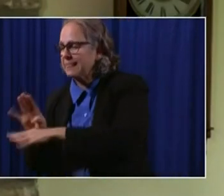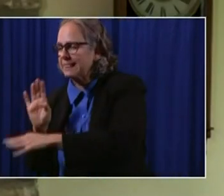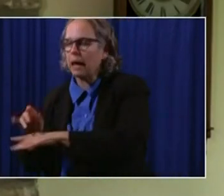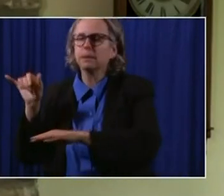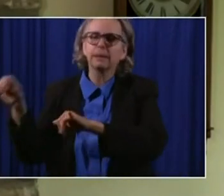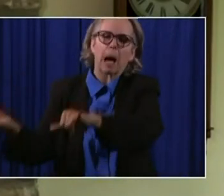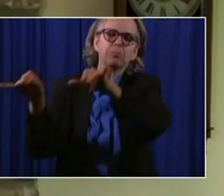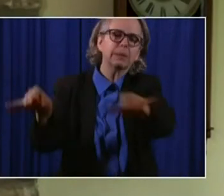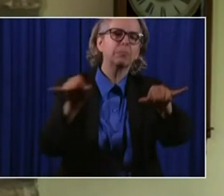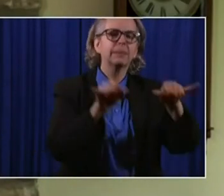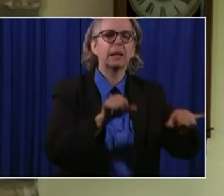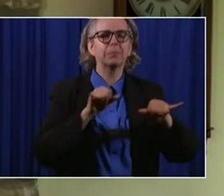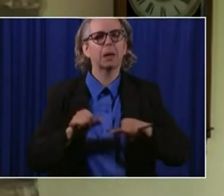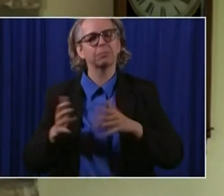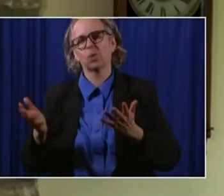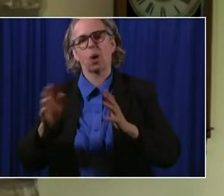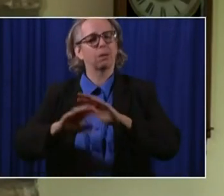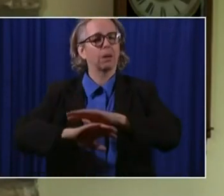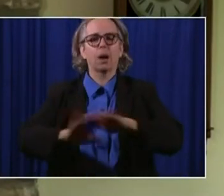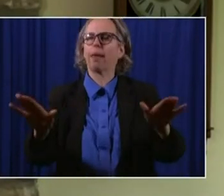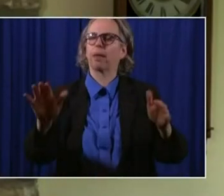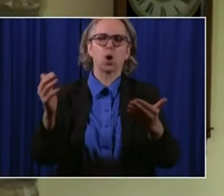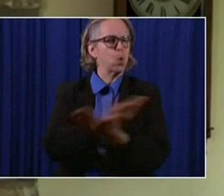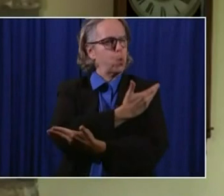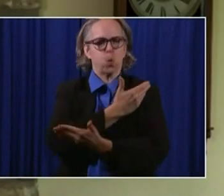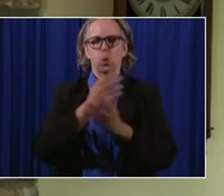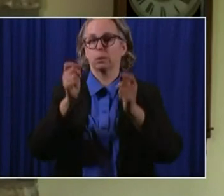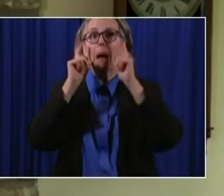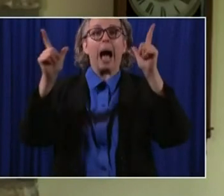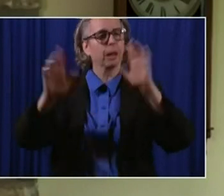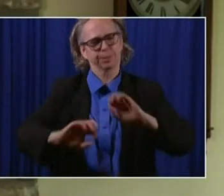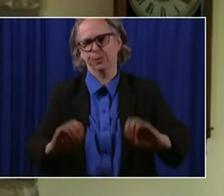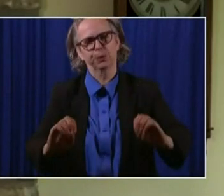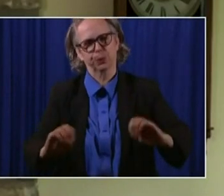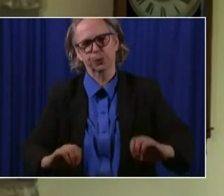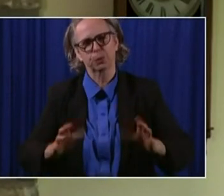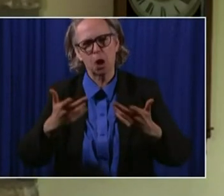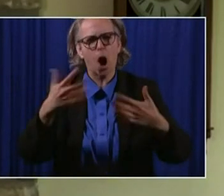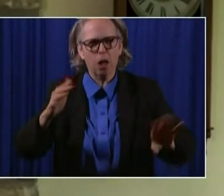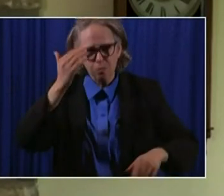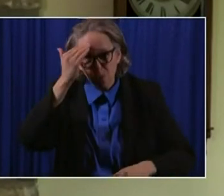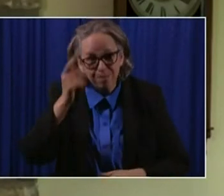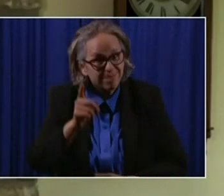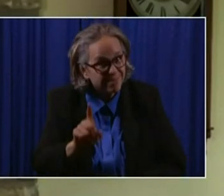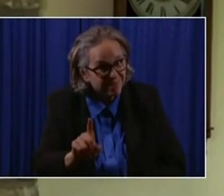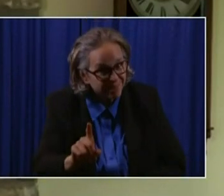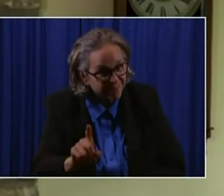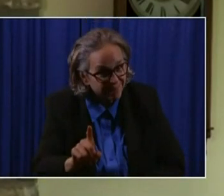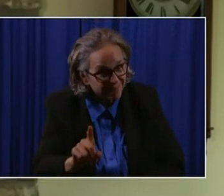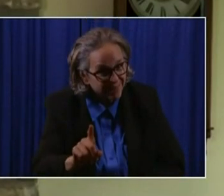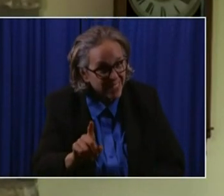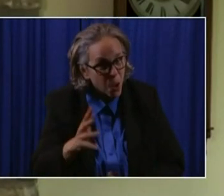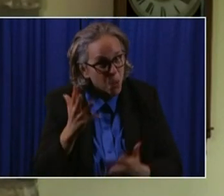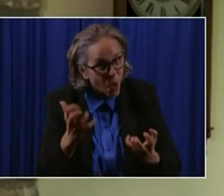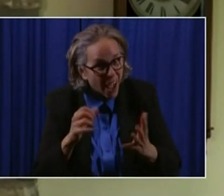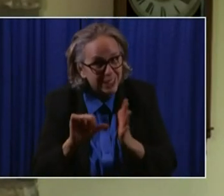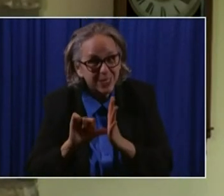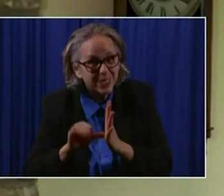No big surprises. I would just express a hope. I have a lot of hopes, but one